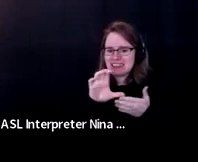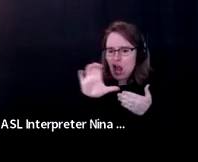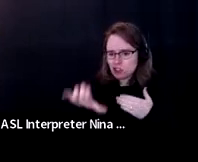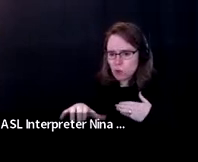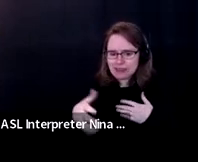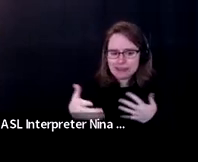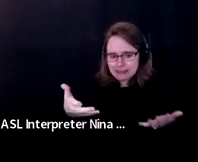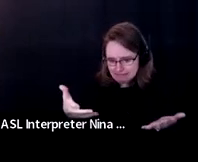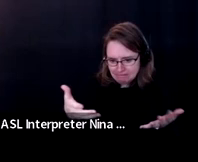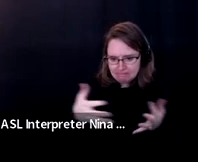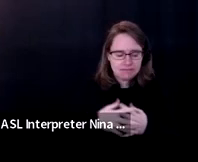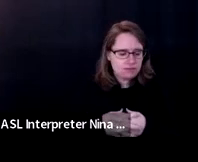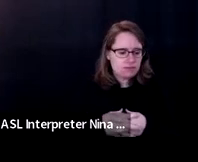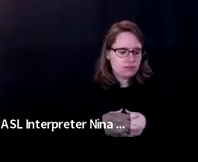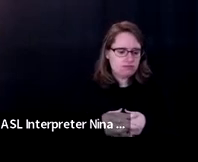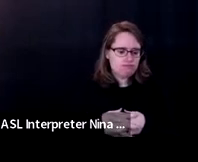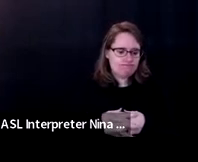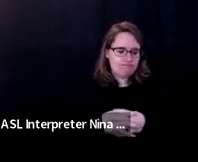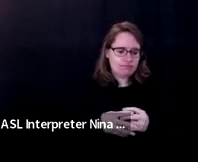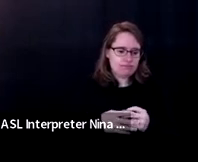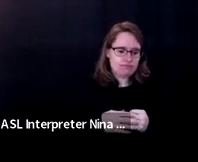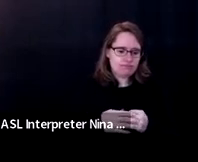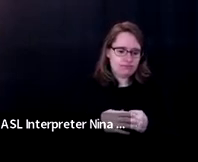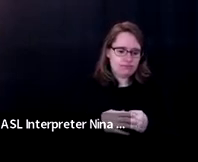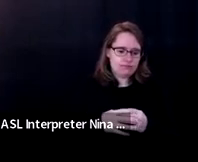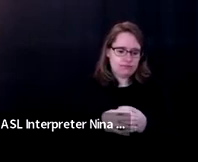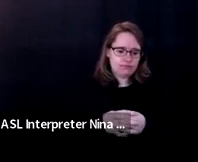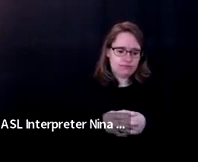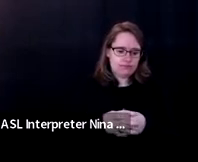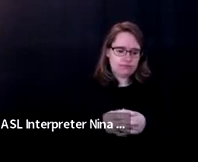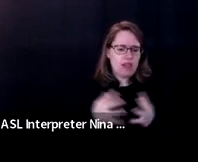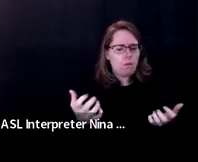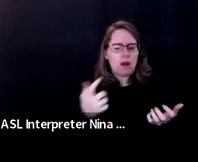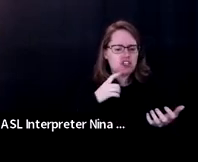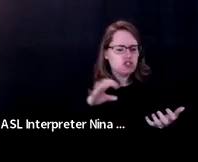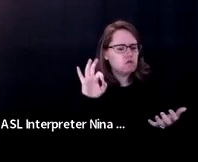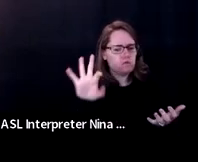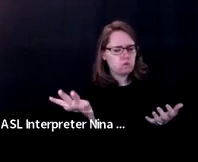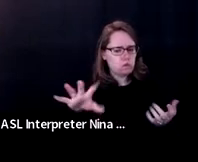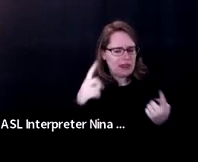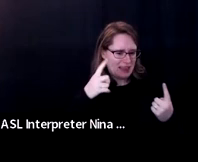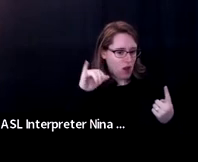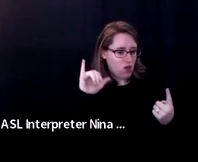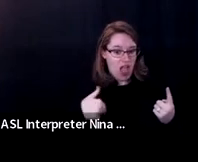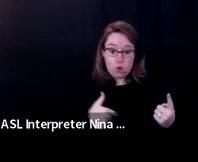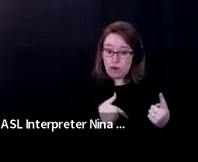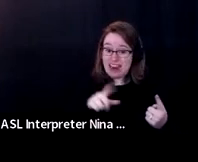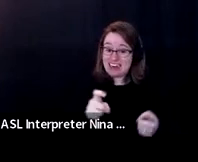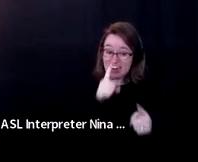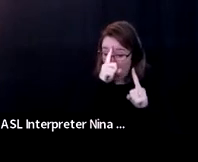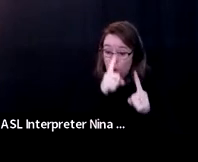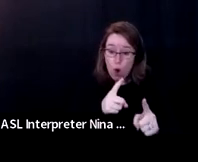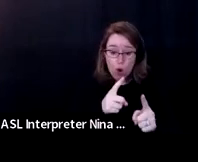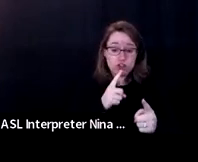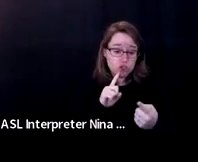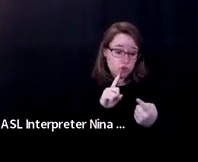Or something. But we just wanted to hold that, that a goal has to be, really thinking about the way